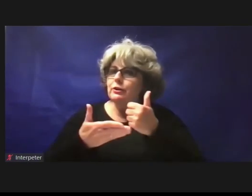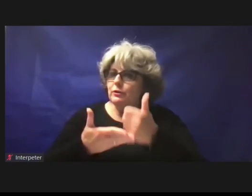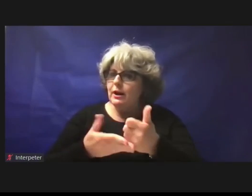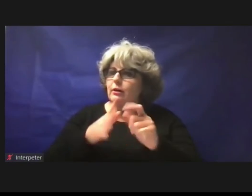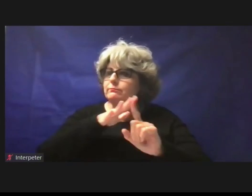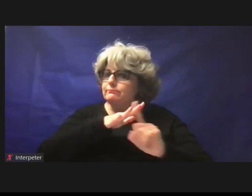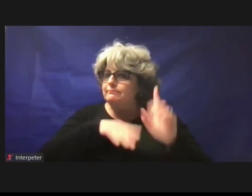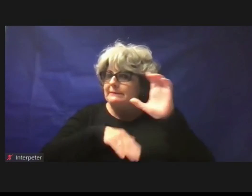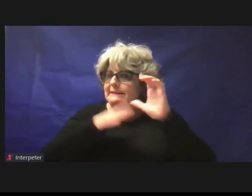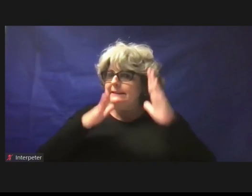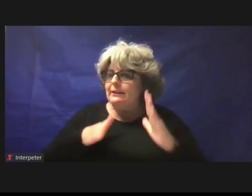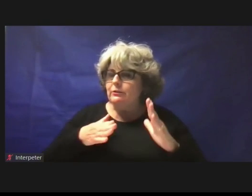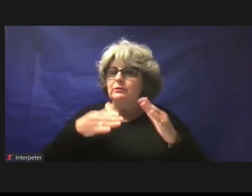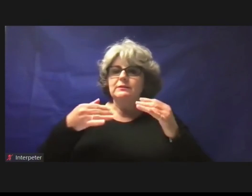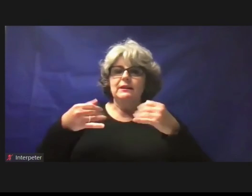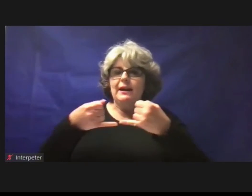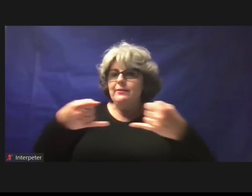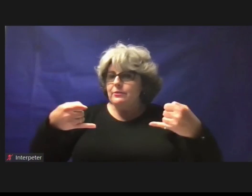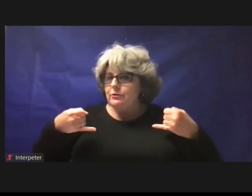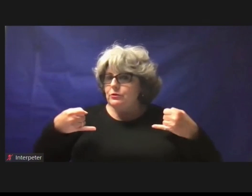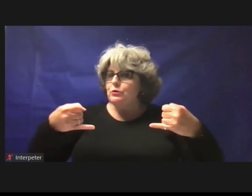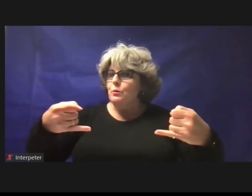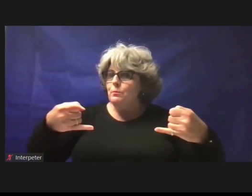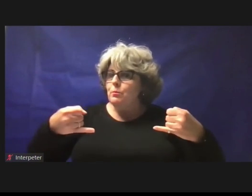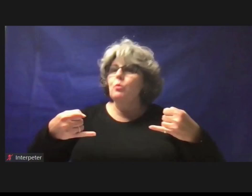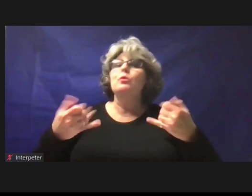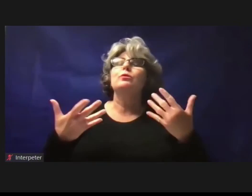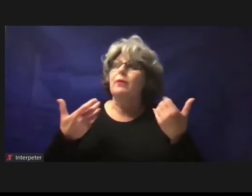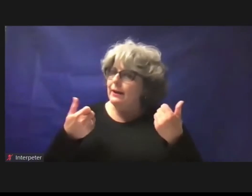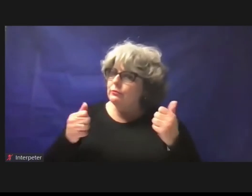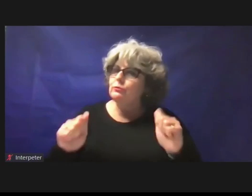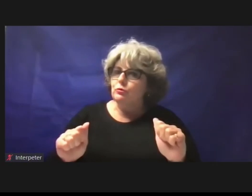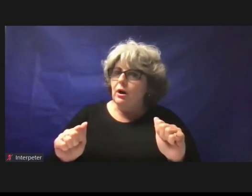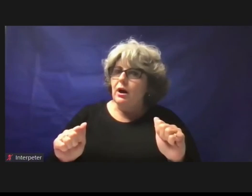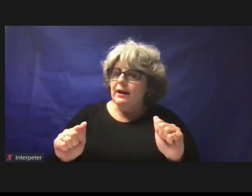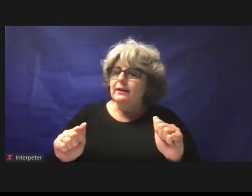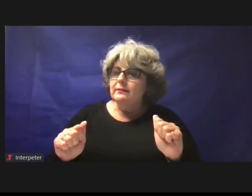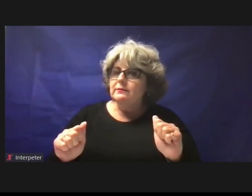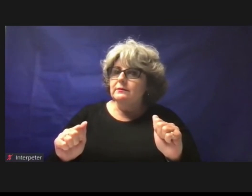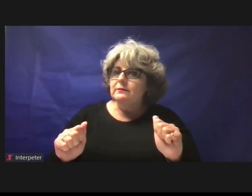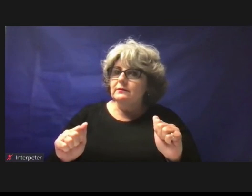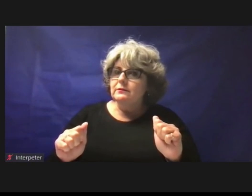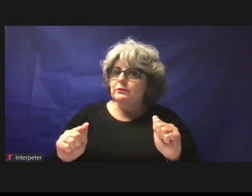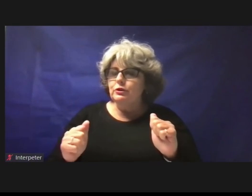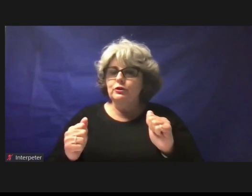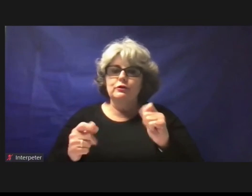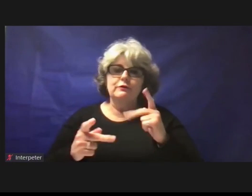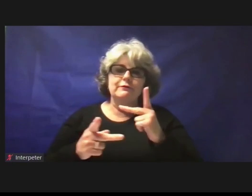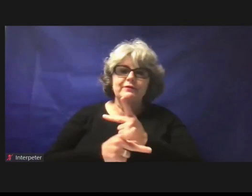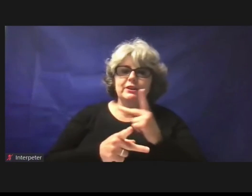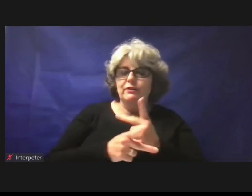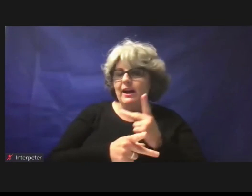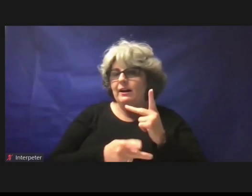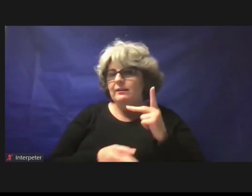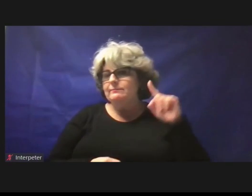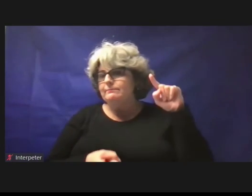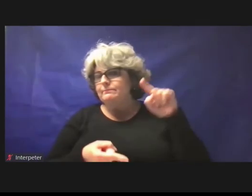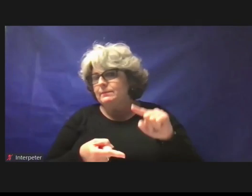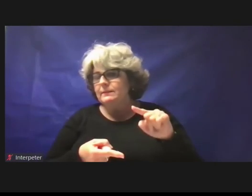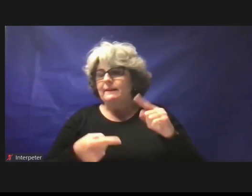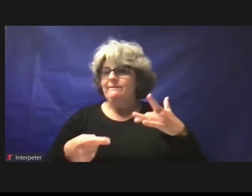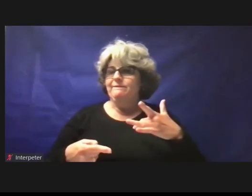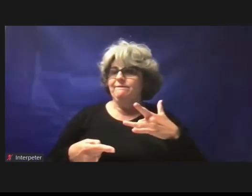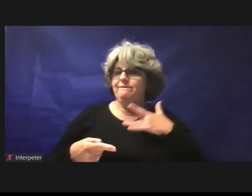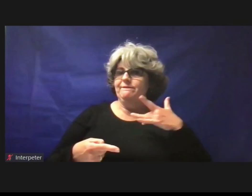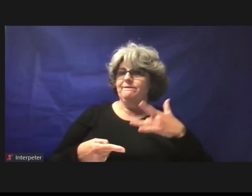asylum seekers at the border, and trying to, as I say, mitigate some anti-immigrant